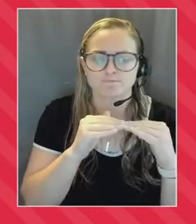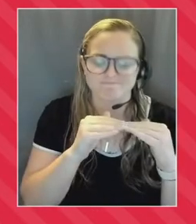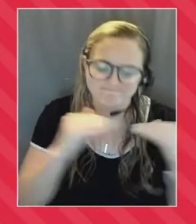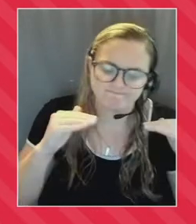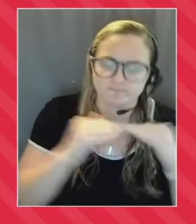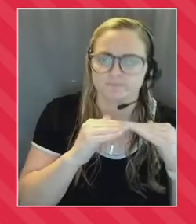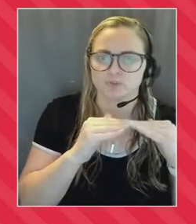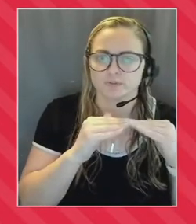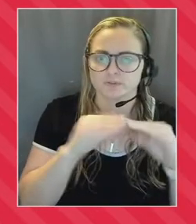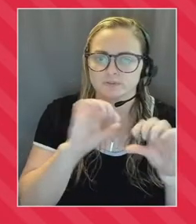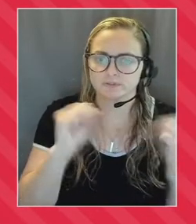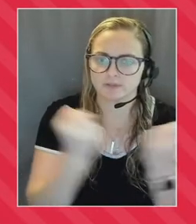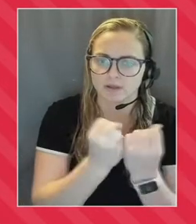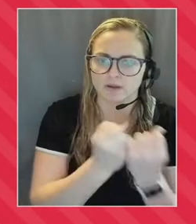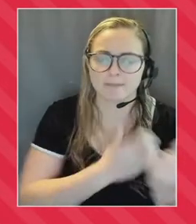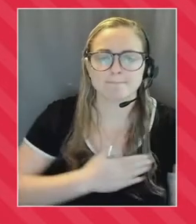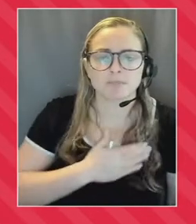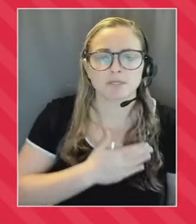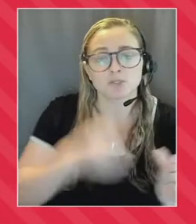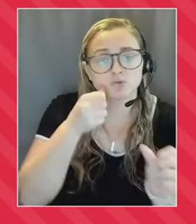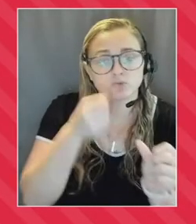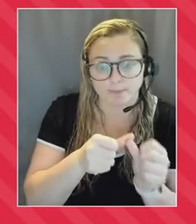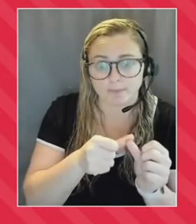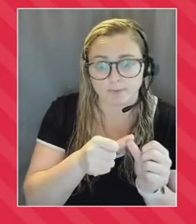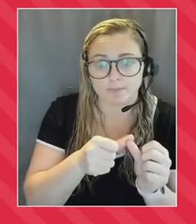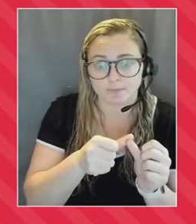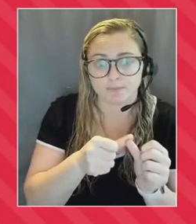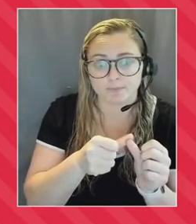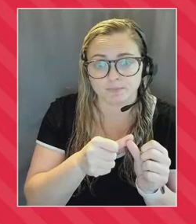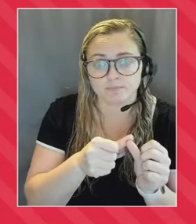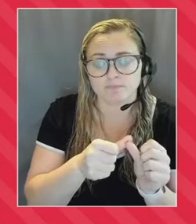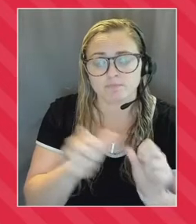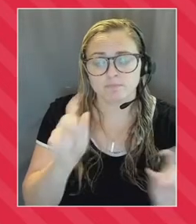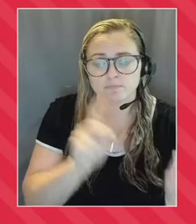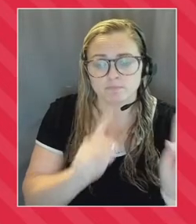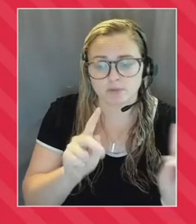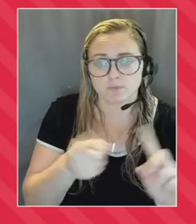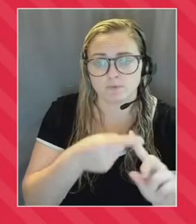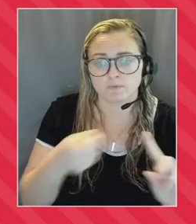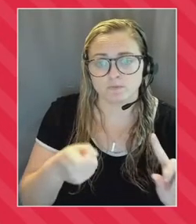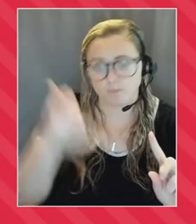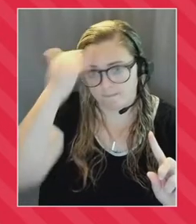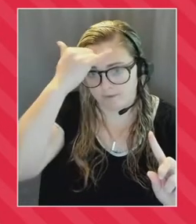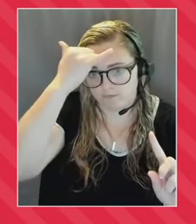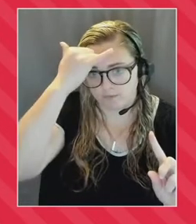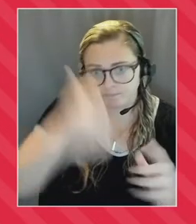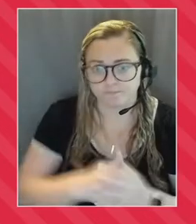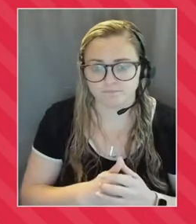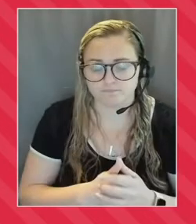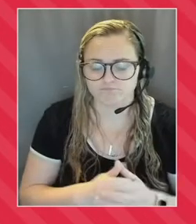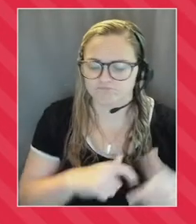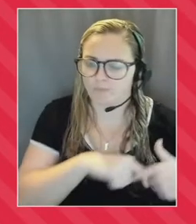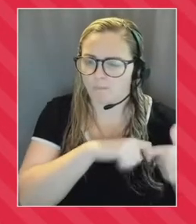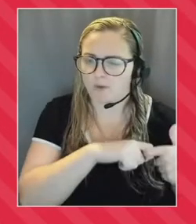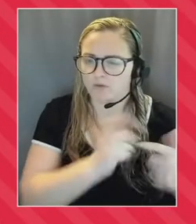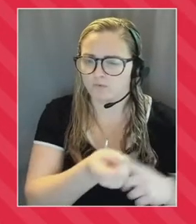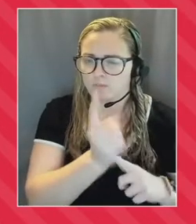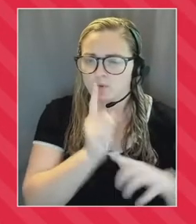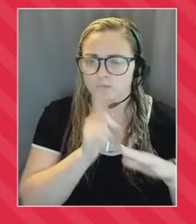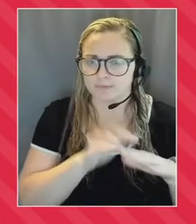society. Please remember the victims in Buffalo. We will pause now for a moment of silence.